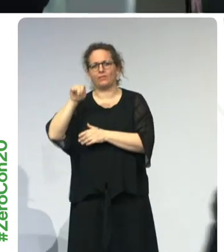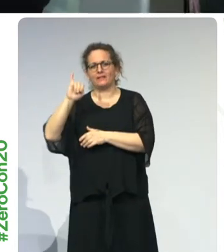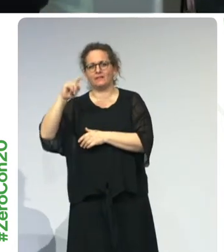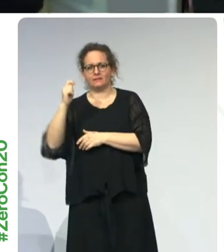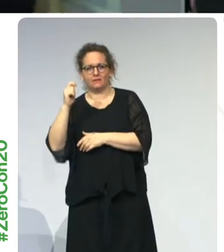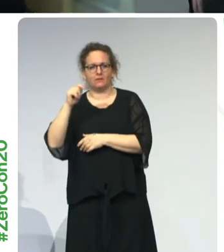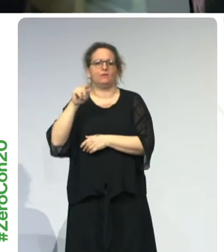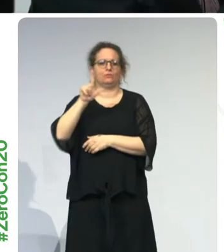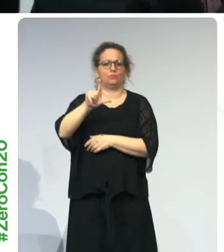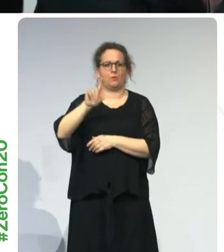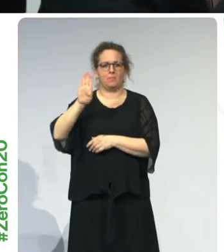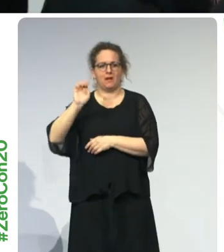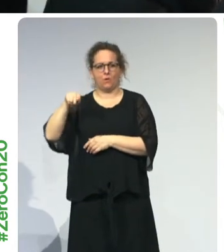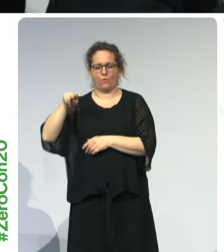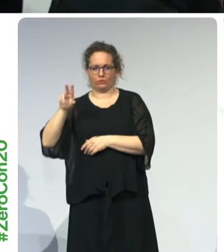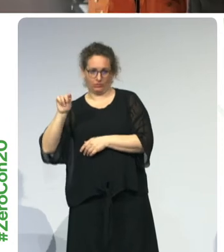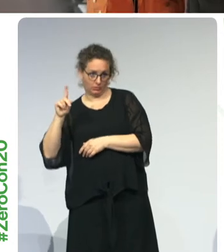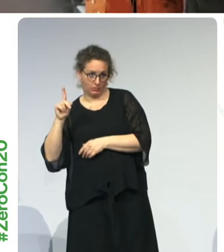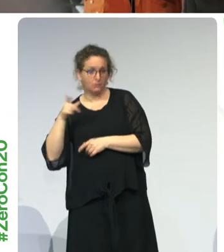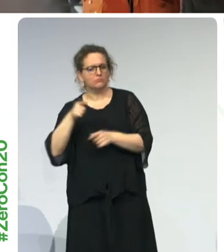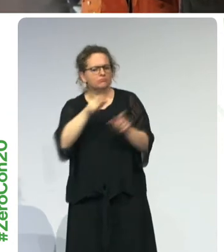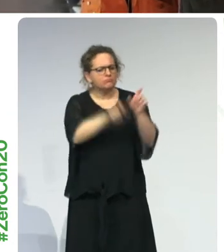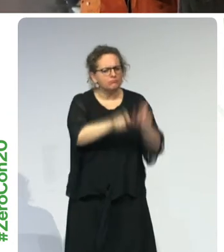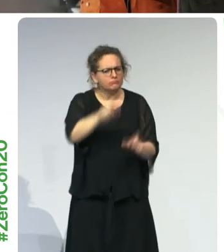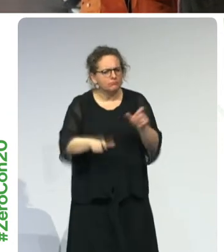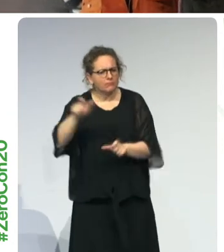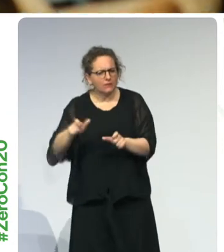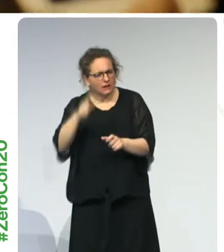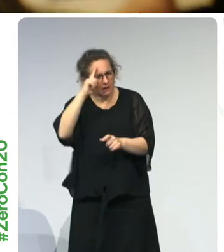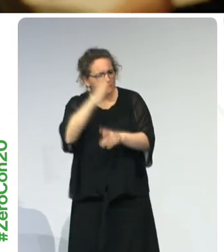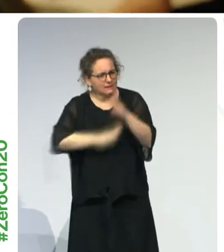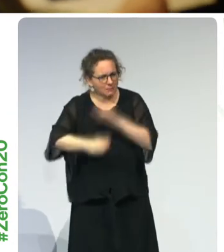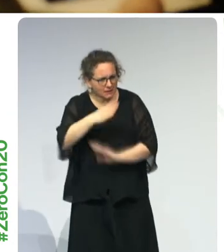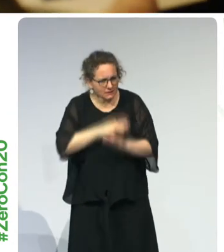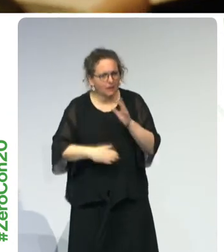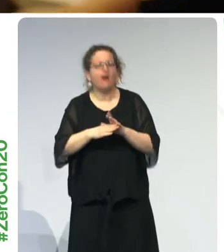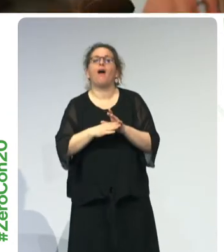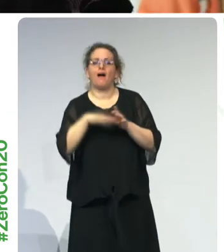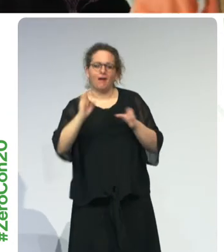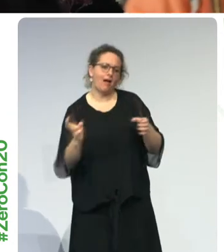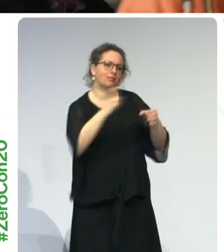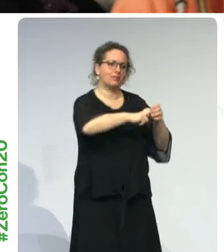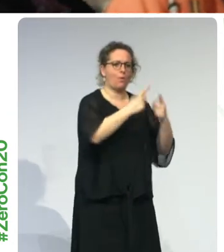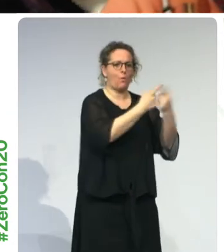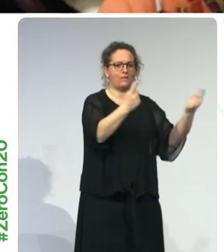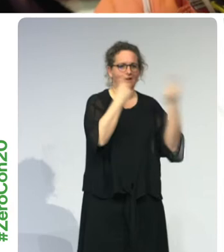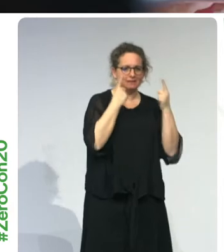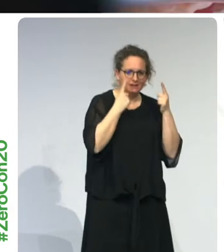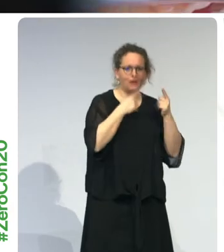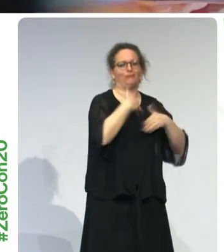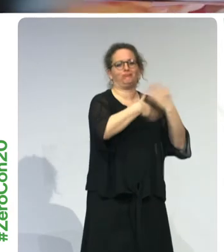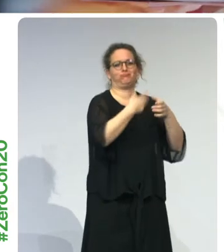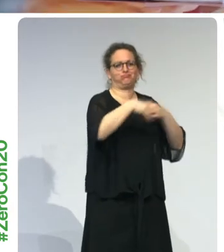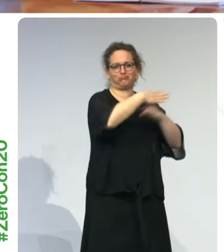intellectual disabilities to experience university life at the University of Sydney. Students can undertake a paid